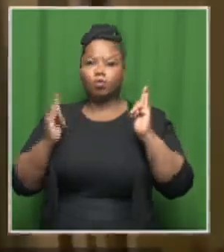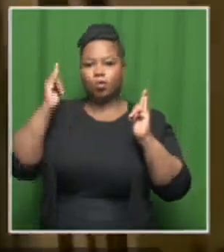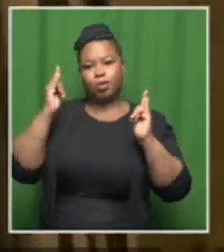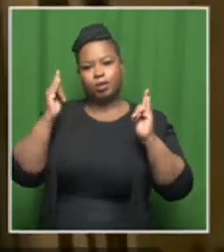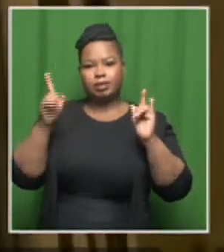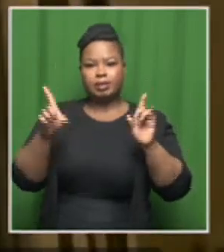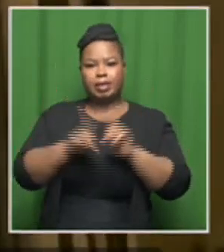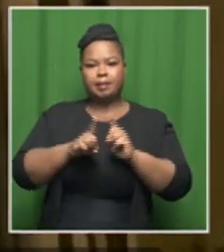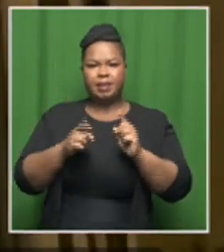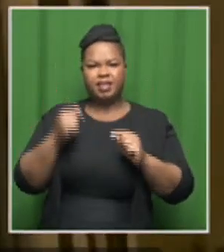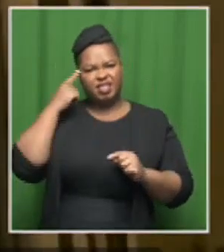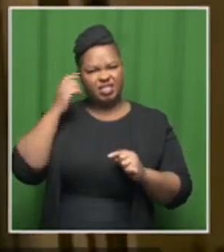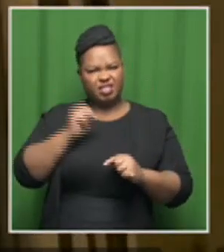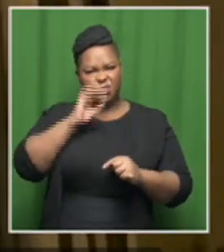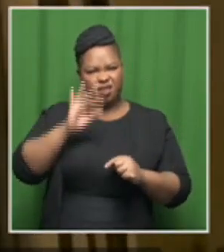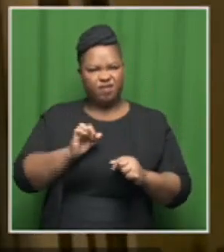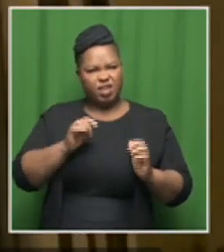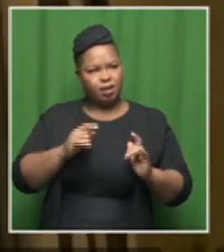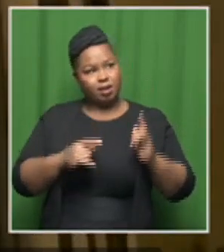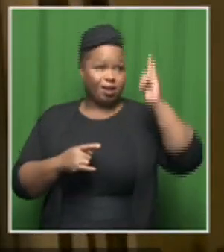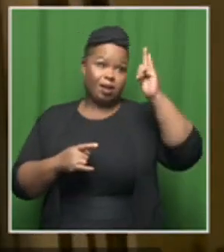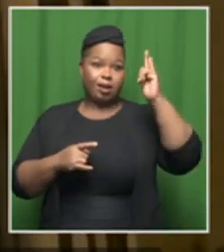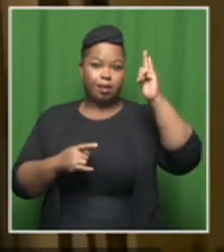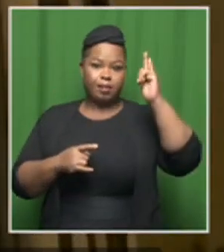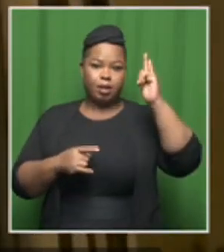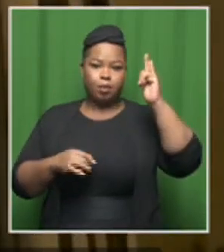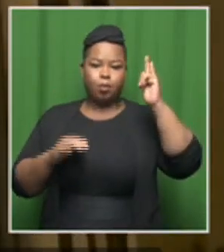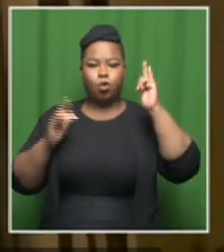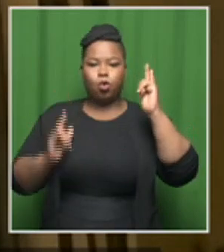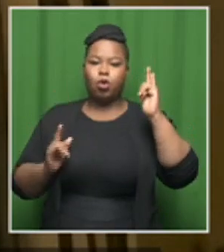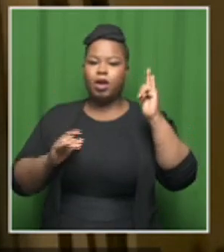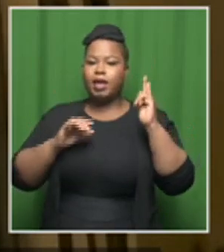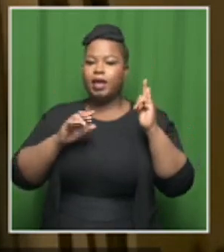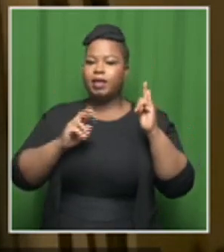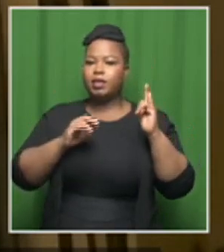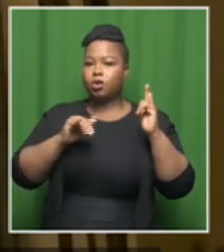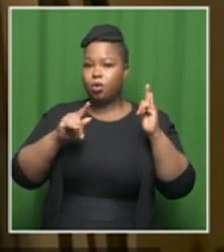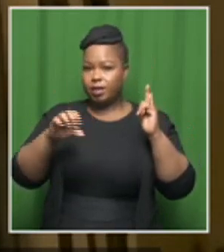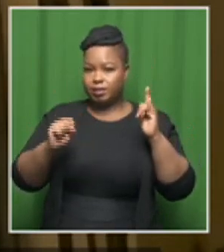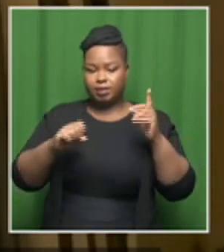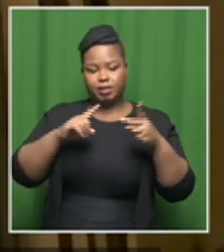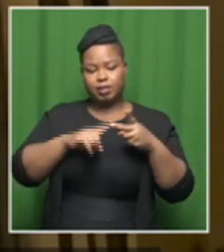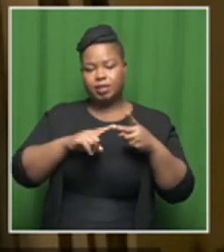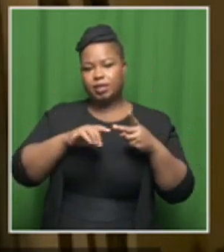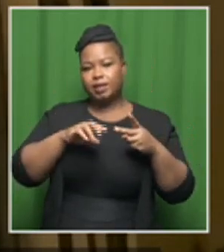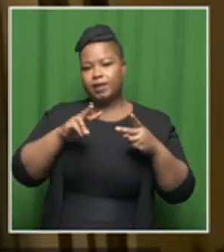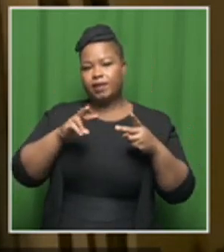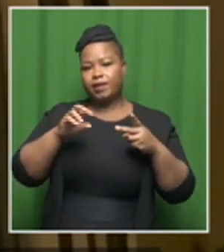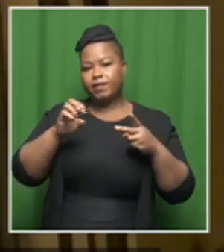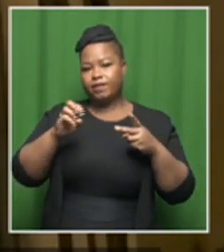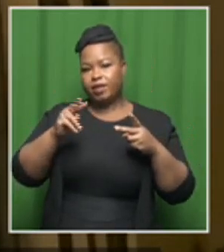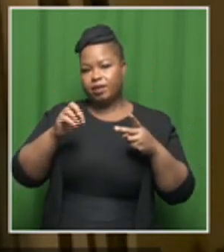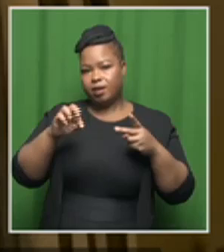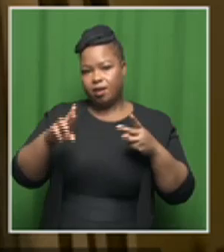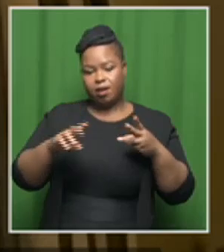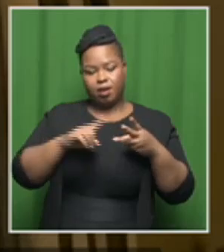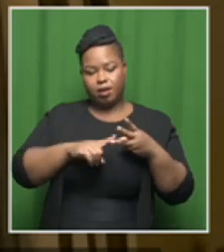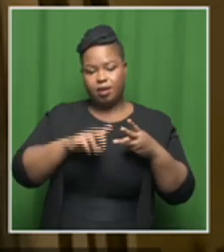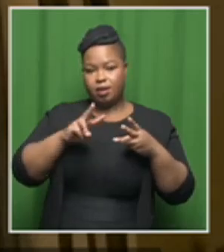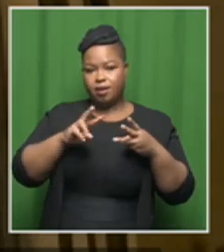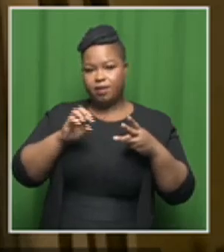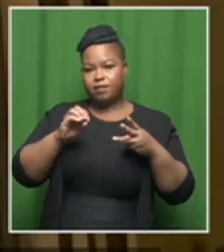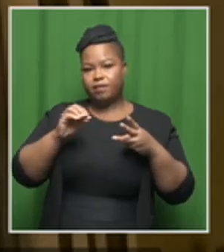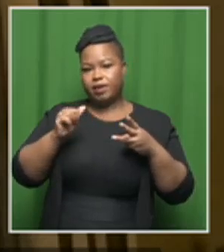them when it comes to Nicola Smit and when it comes to Ine-Marie van Venter and van den Berg.